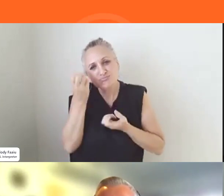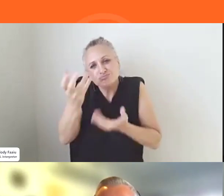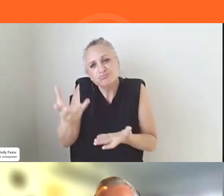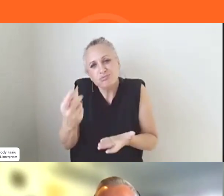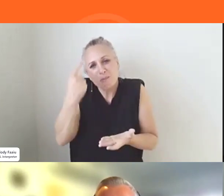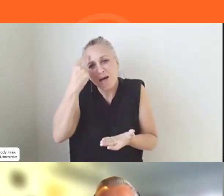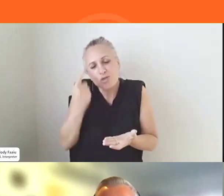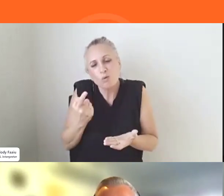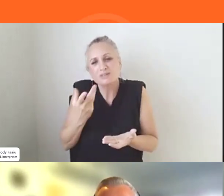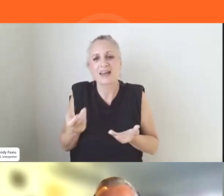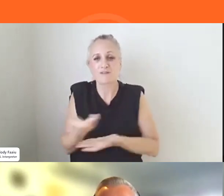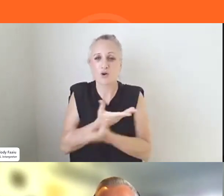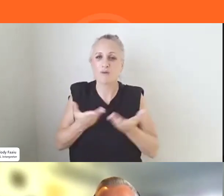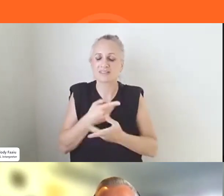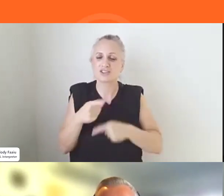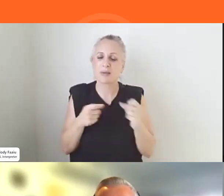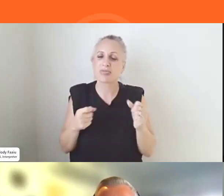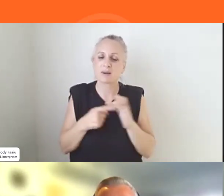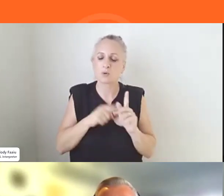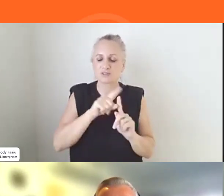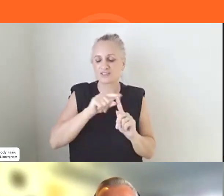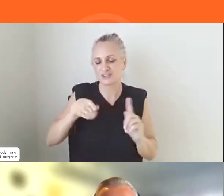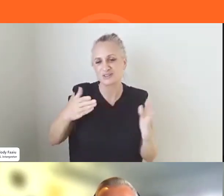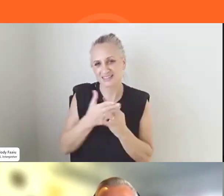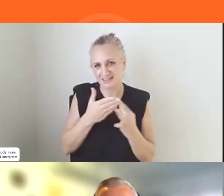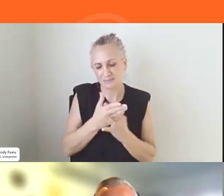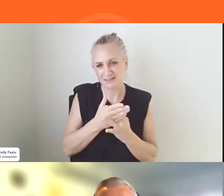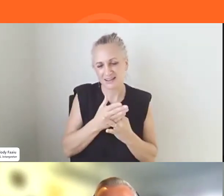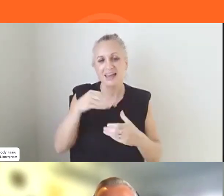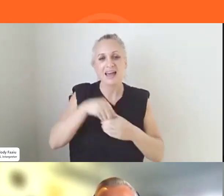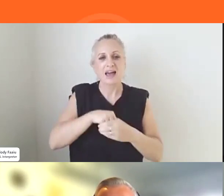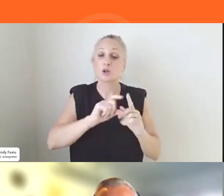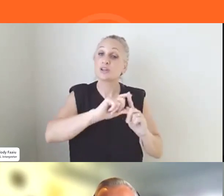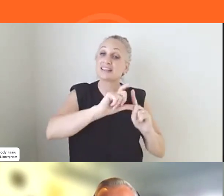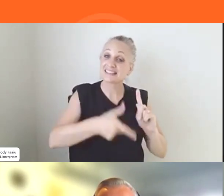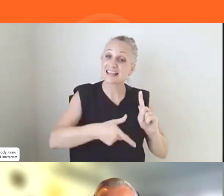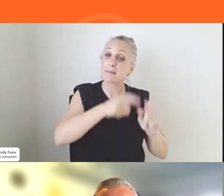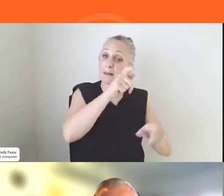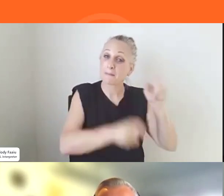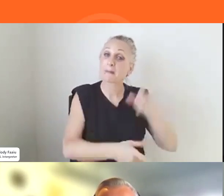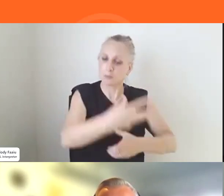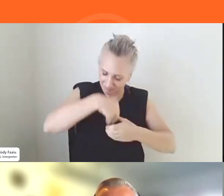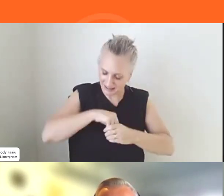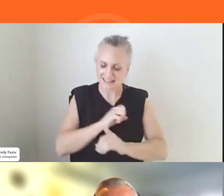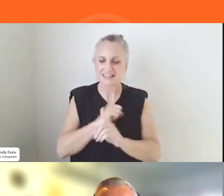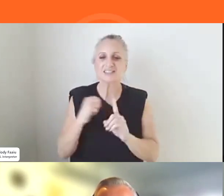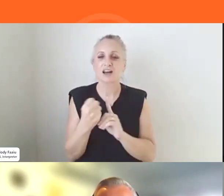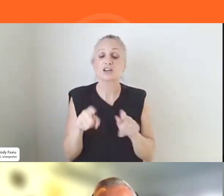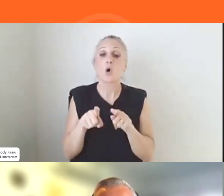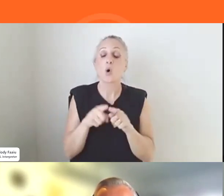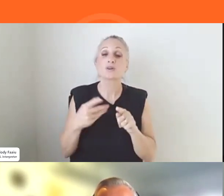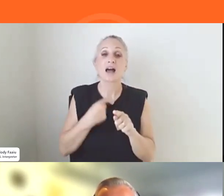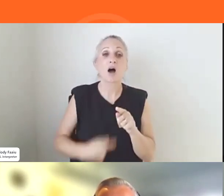on the importance of digital accessibility in including disabled people in society, and how the role of content design can help